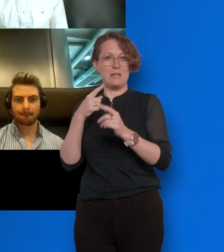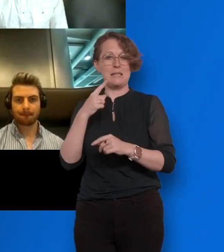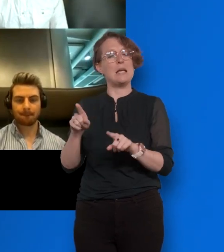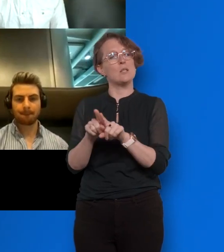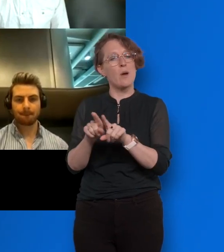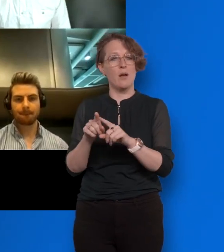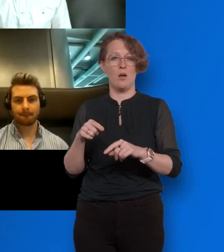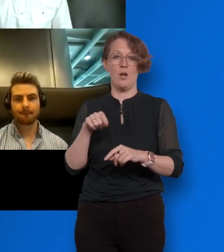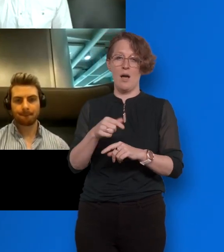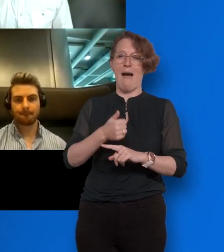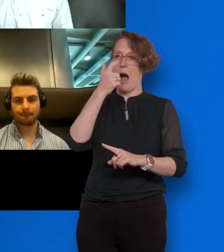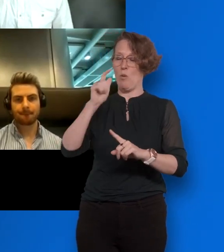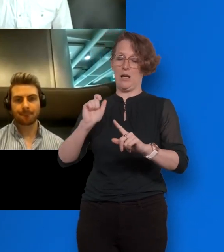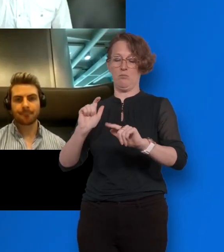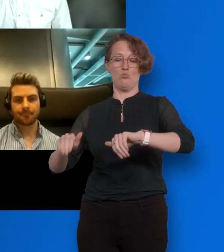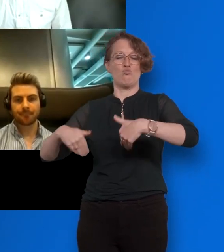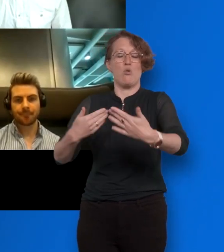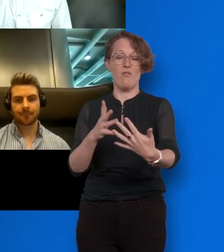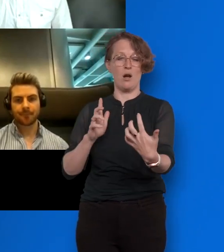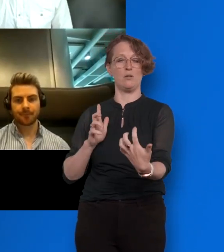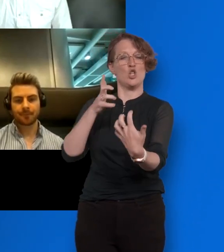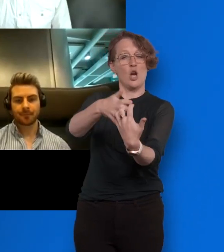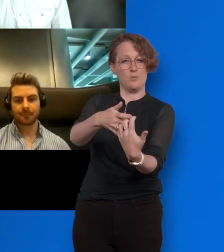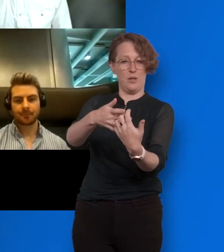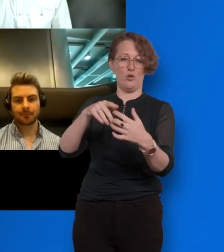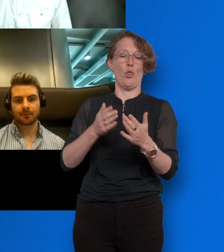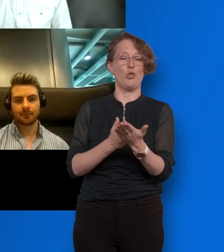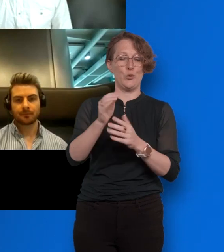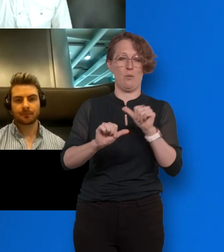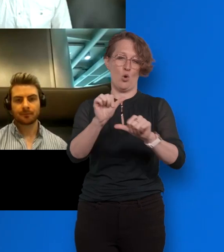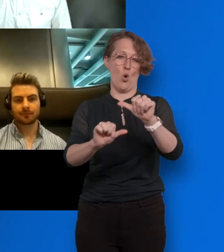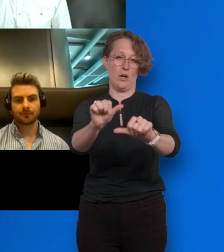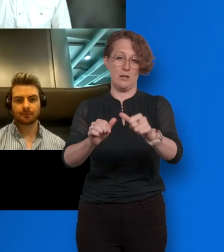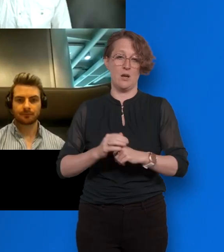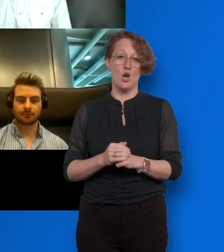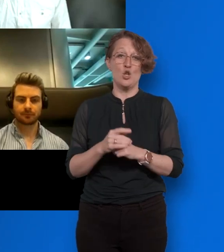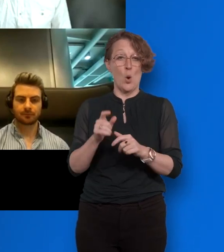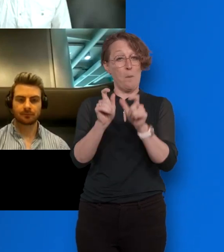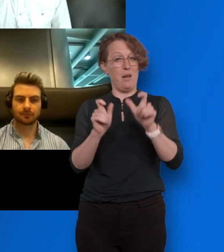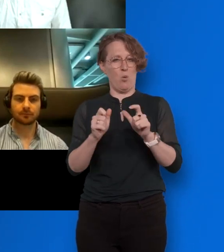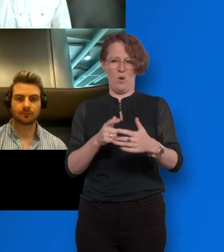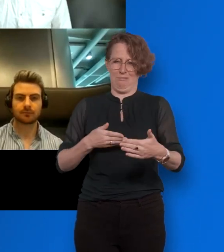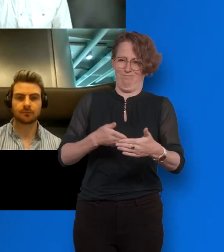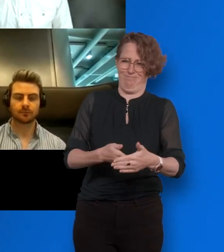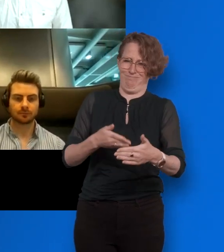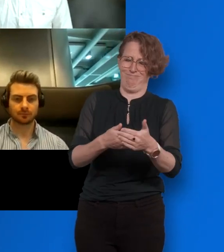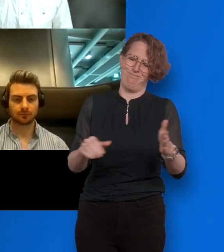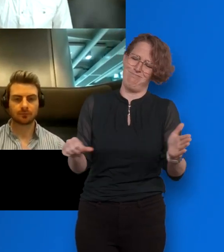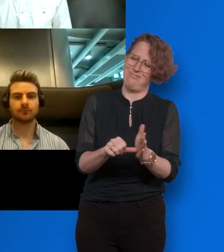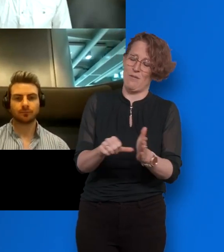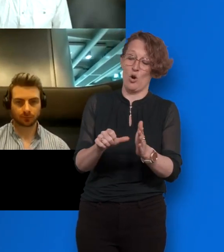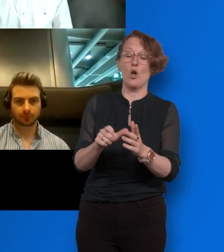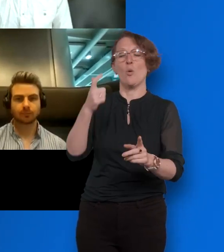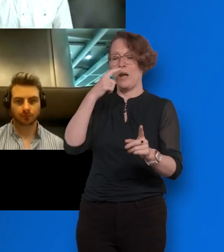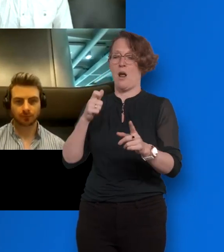we will provide adjustments to applicants in that process, such that in some instances, if it's particularly difficult, we can find a way to assign a